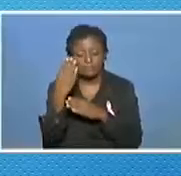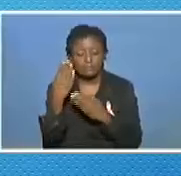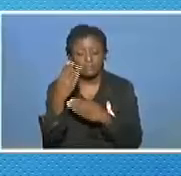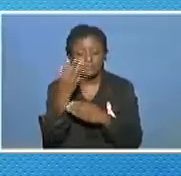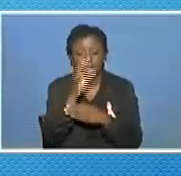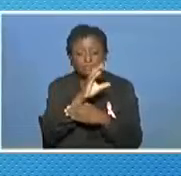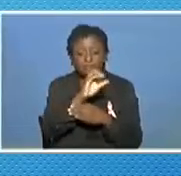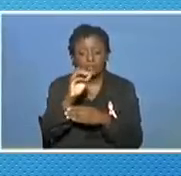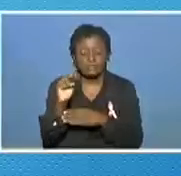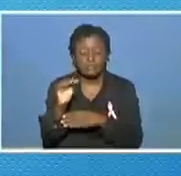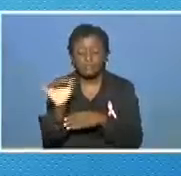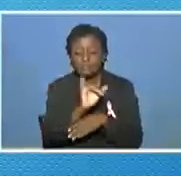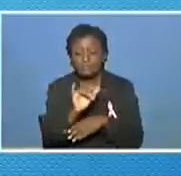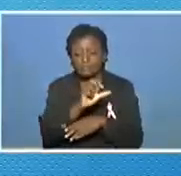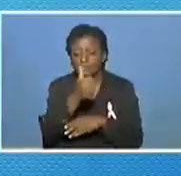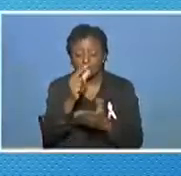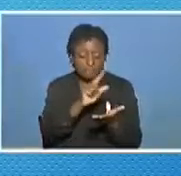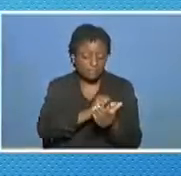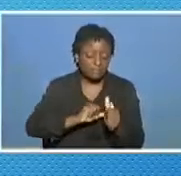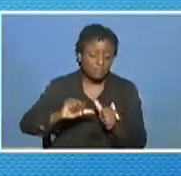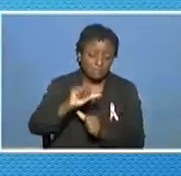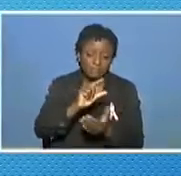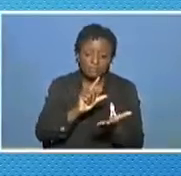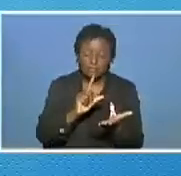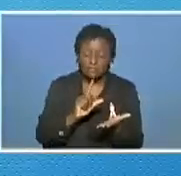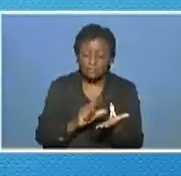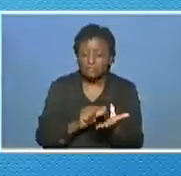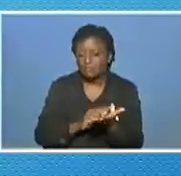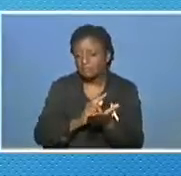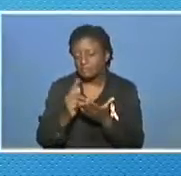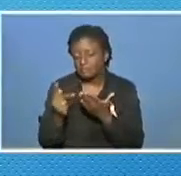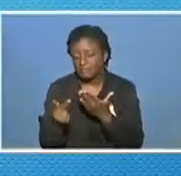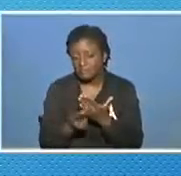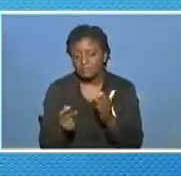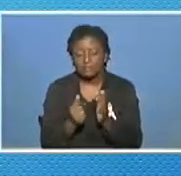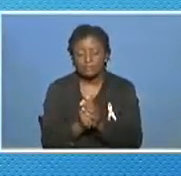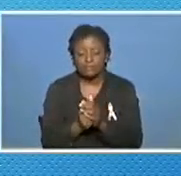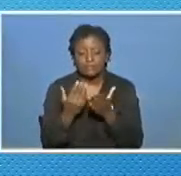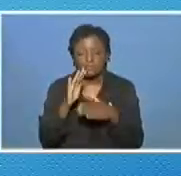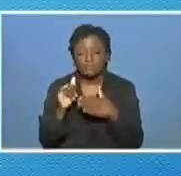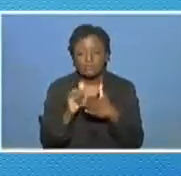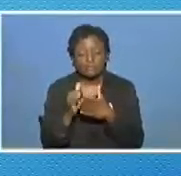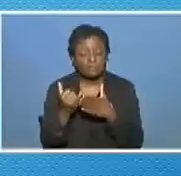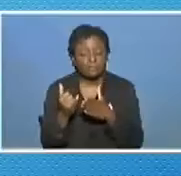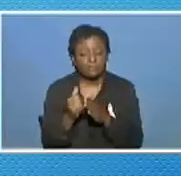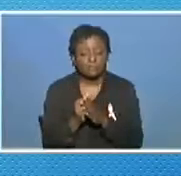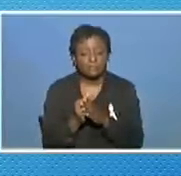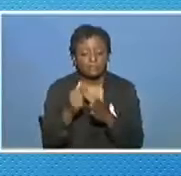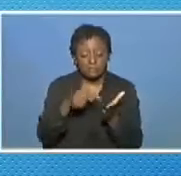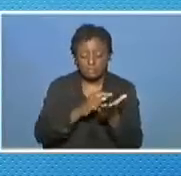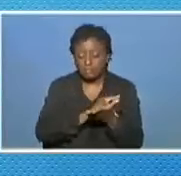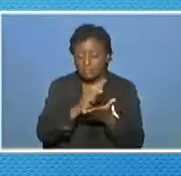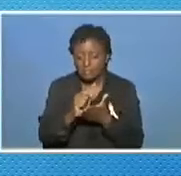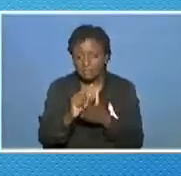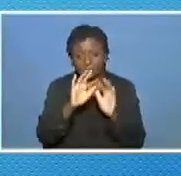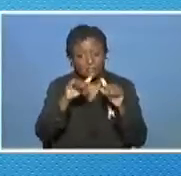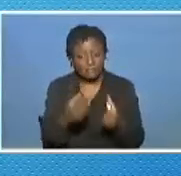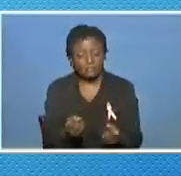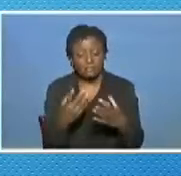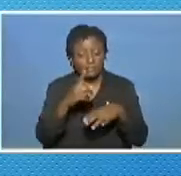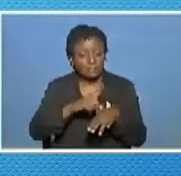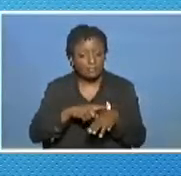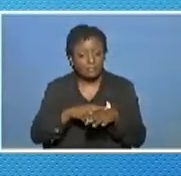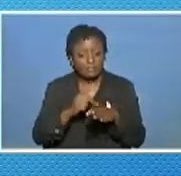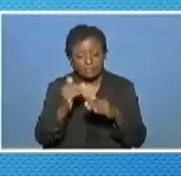www.znsbahamas.com, as well as any of our social media platforms to answer. That's all it takes. This week's question is, how often